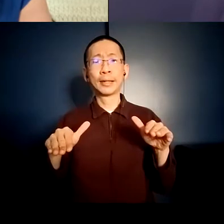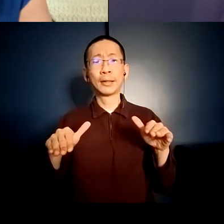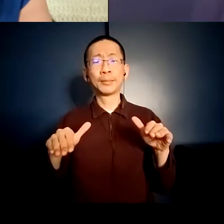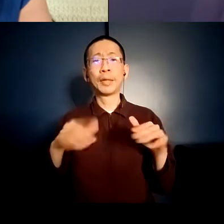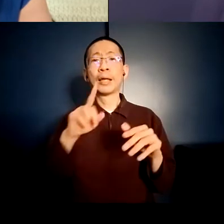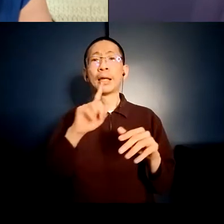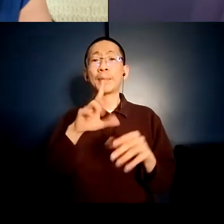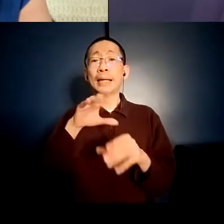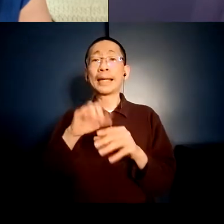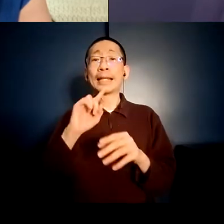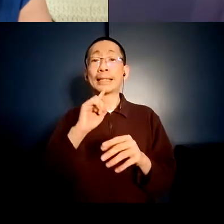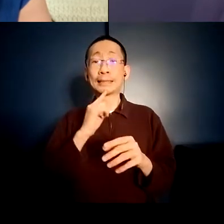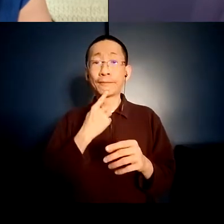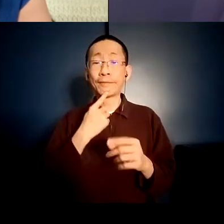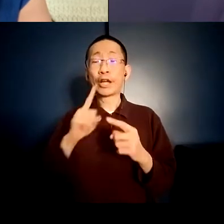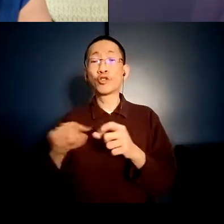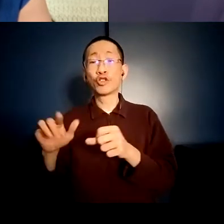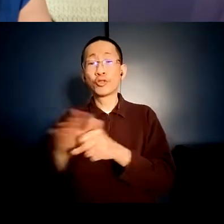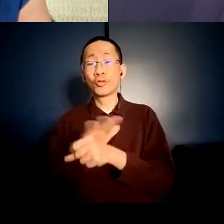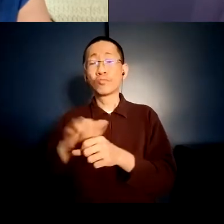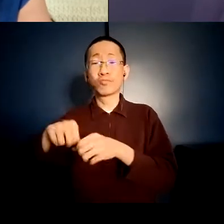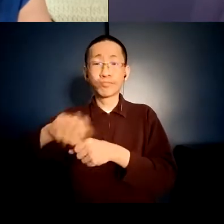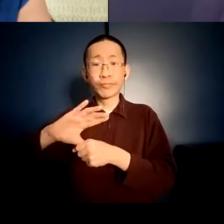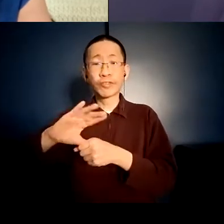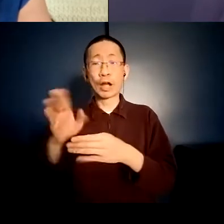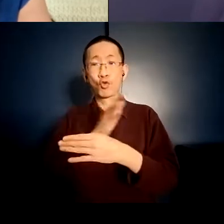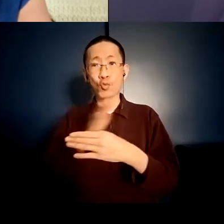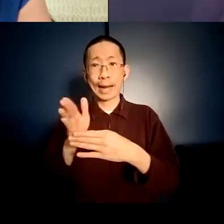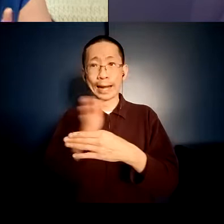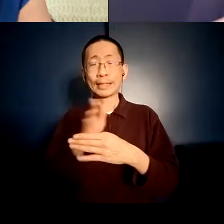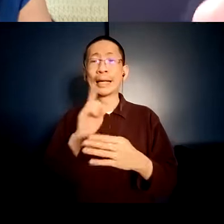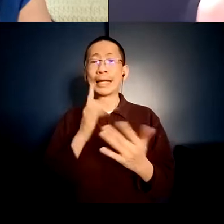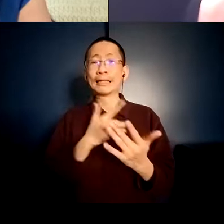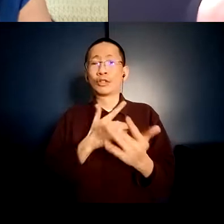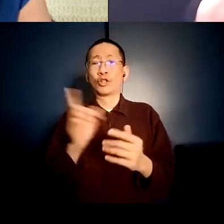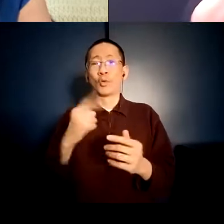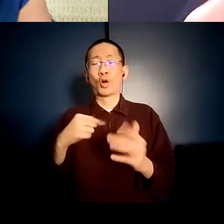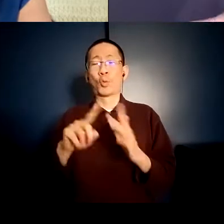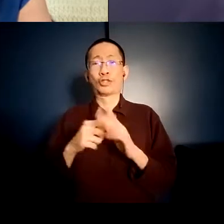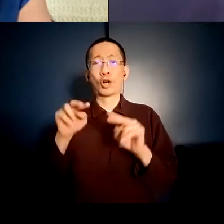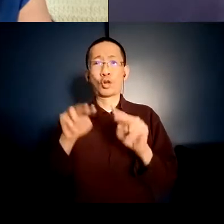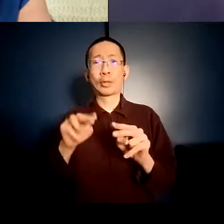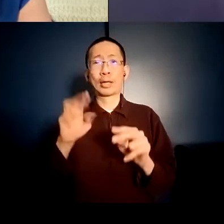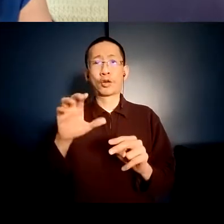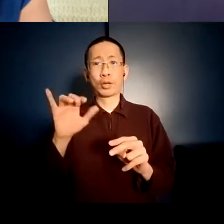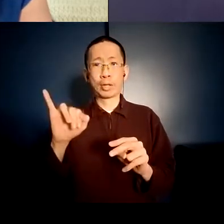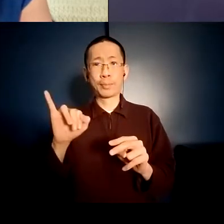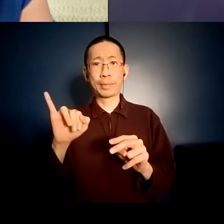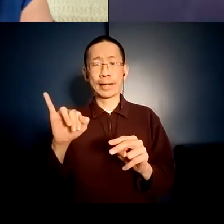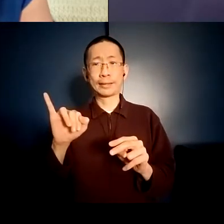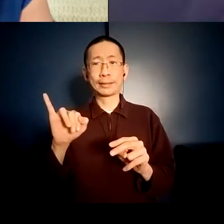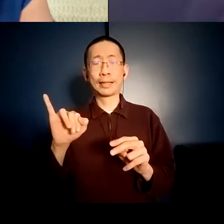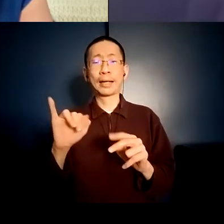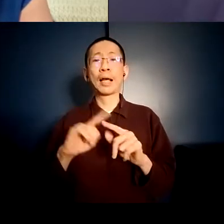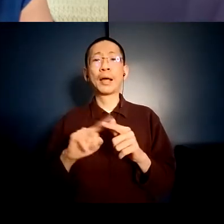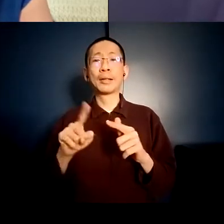being in the severe to profound range is usually where we start looking at cochlear implantation.